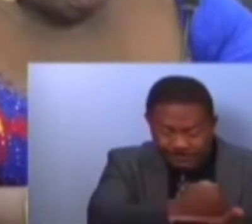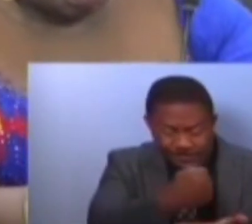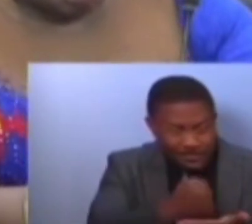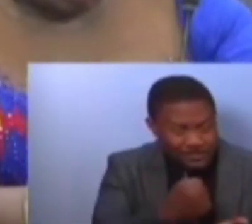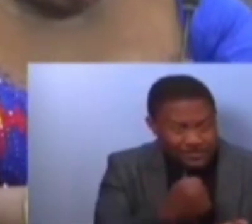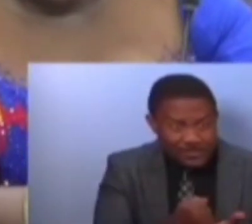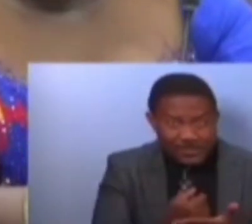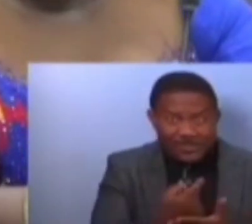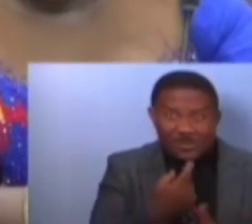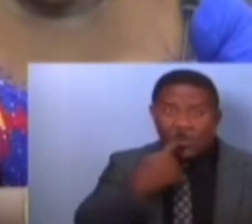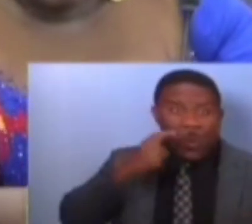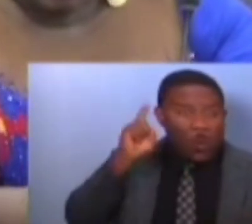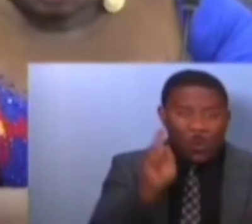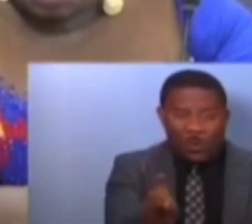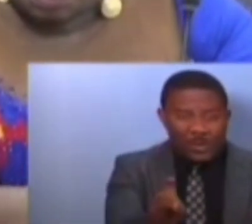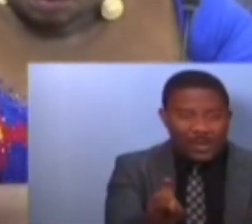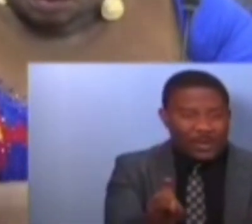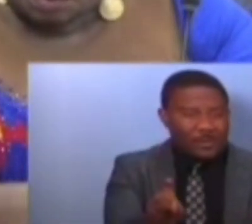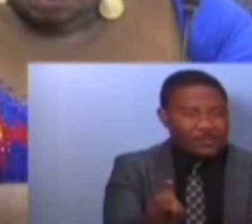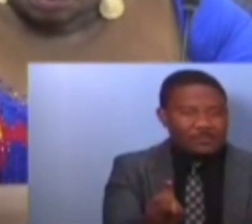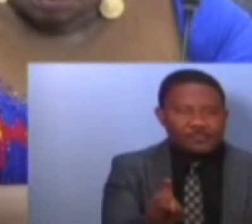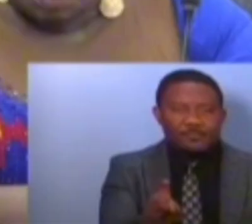statement is directing